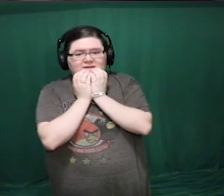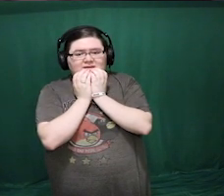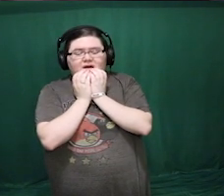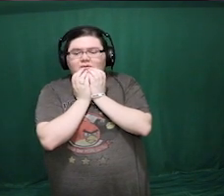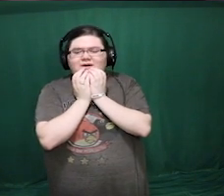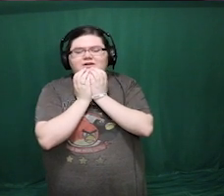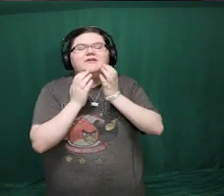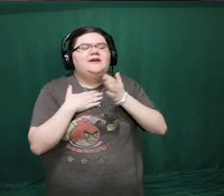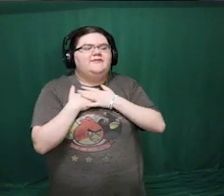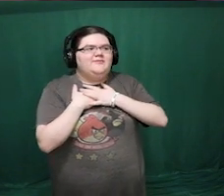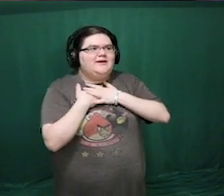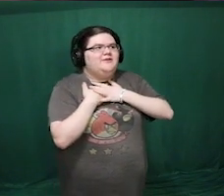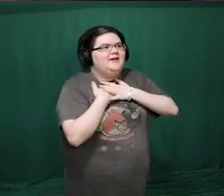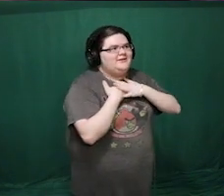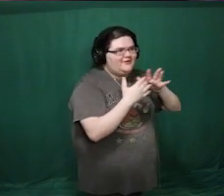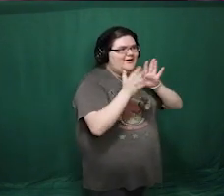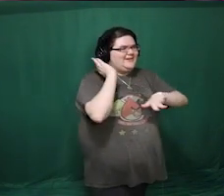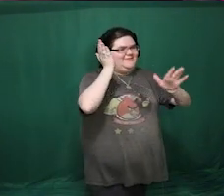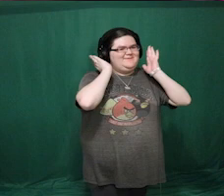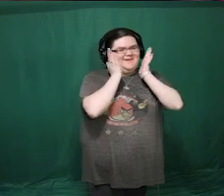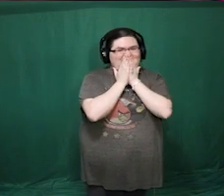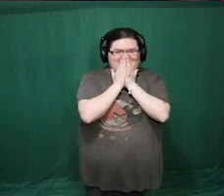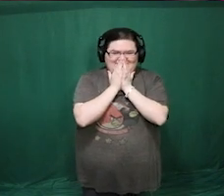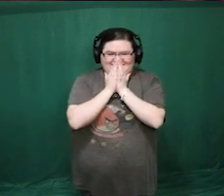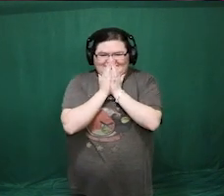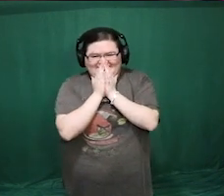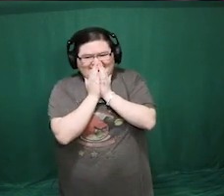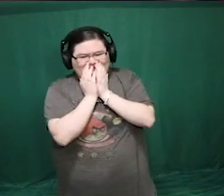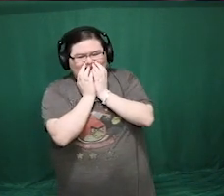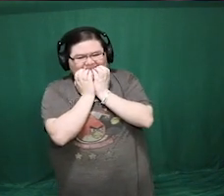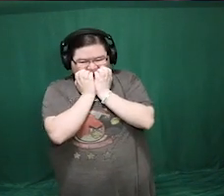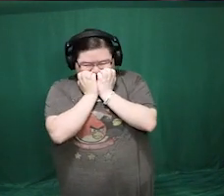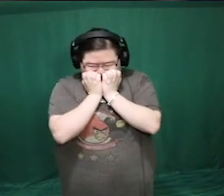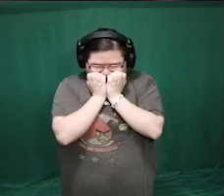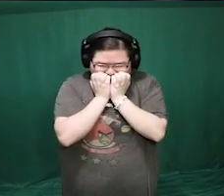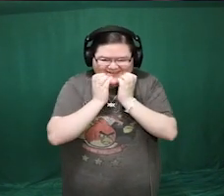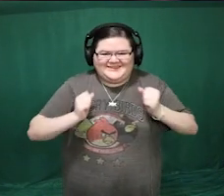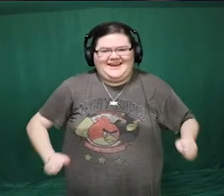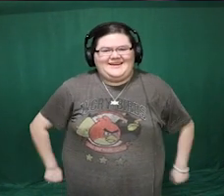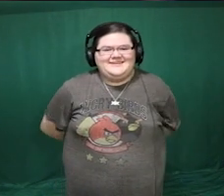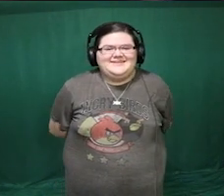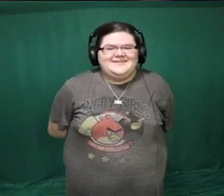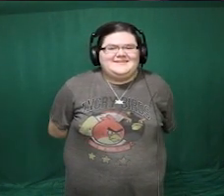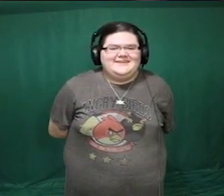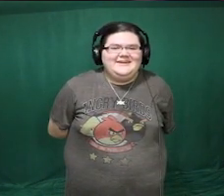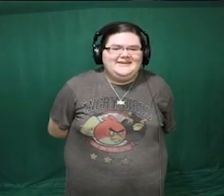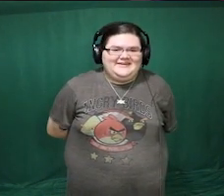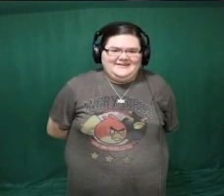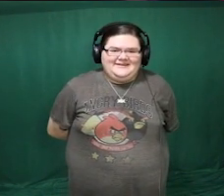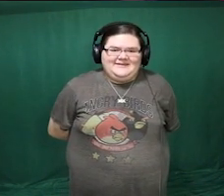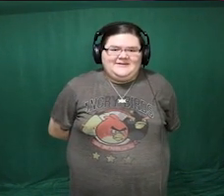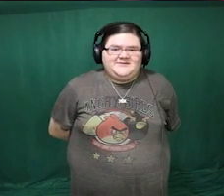it's Family Guy. Oh, it was? Okay, yeah, never mind. Okay, no, I got my first original one. I thought so. All right.